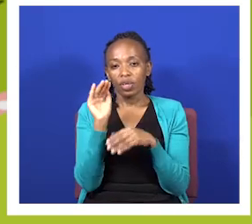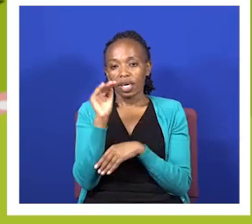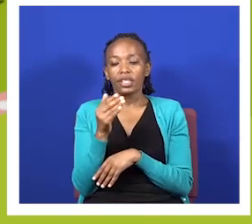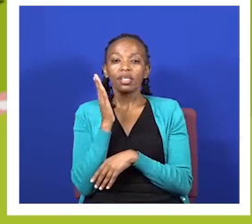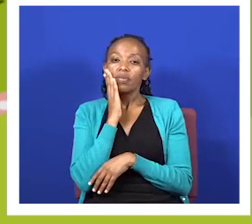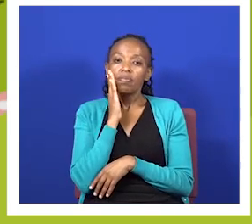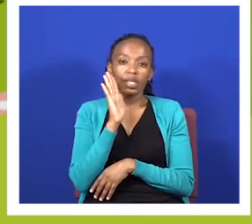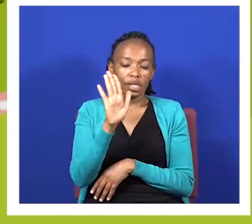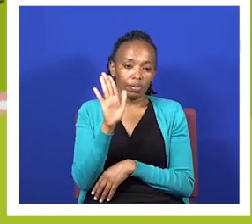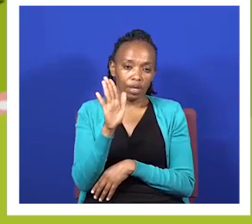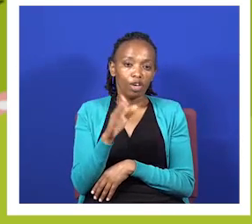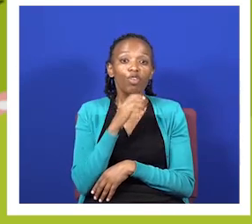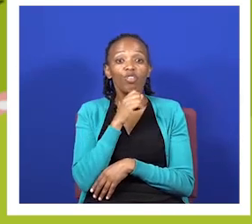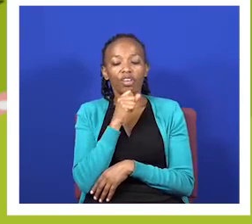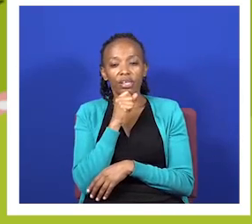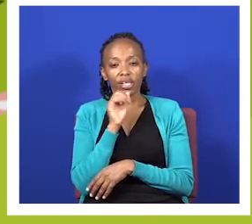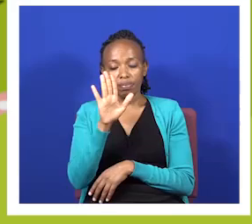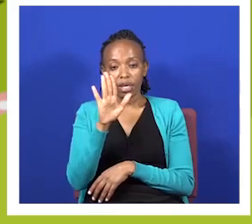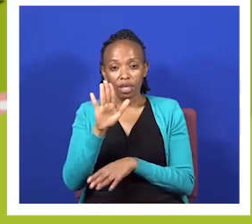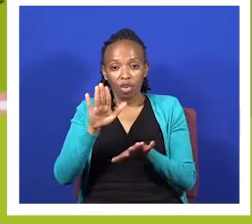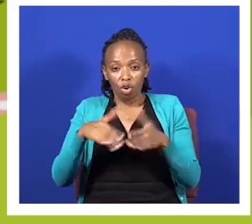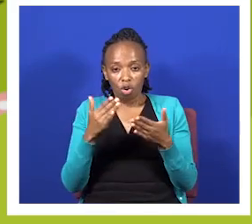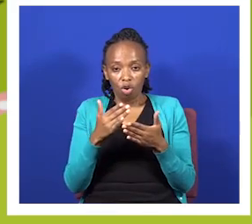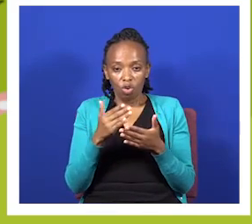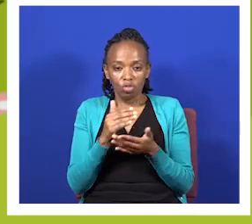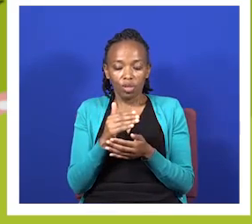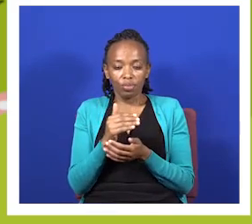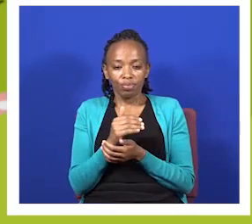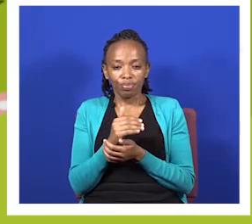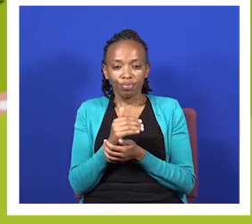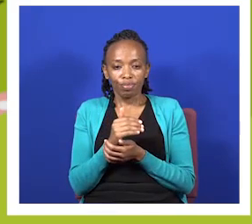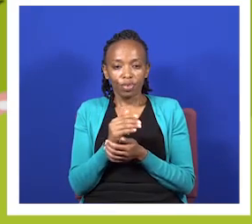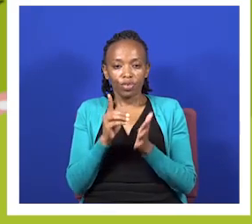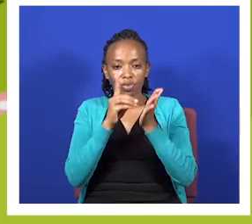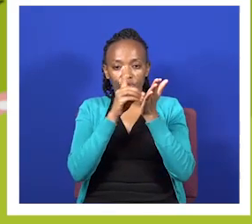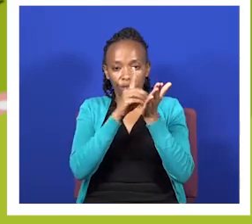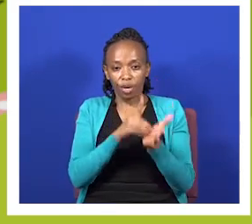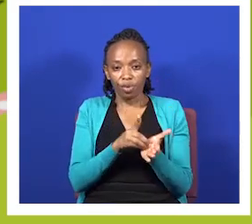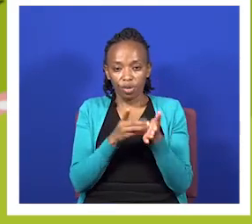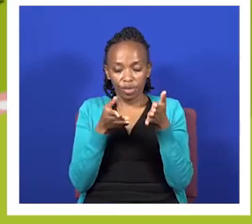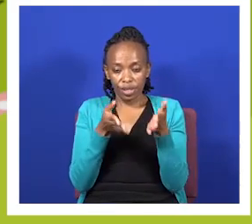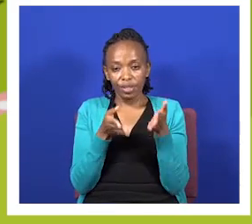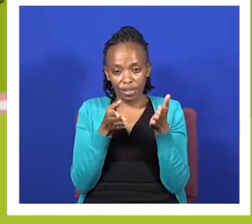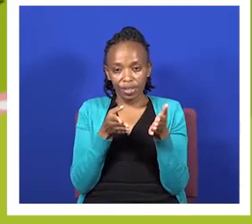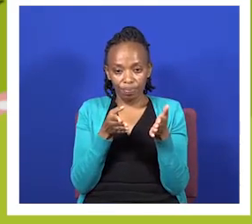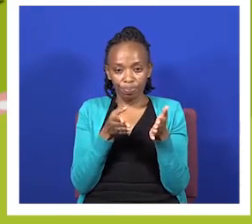ask your mom, your dad, or your guardian to download